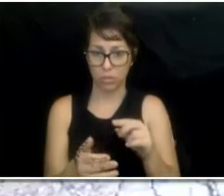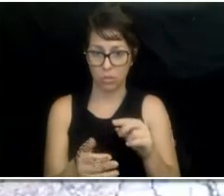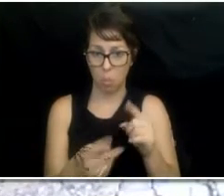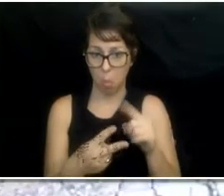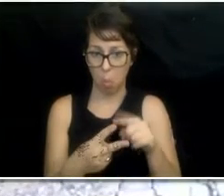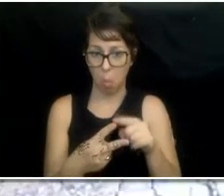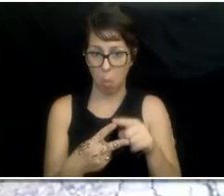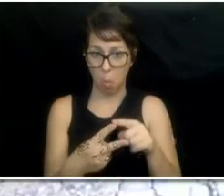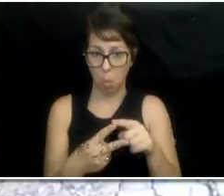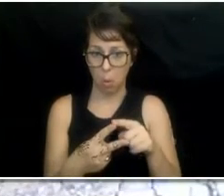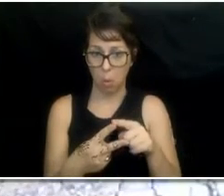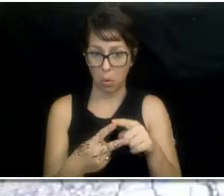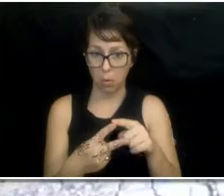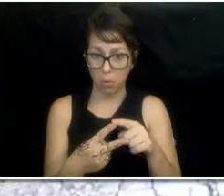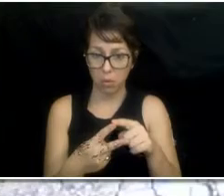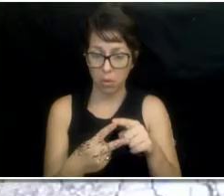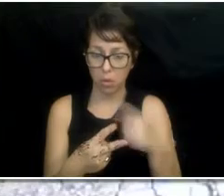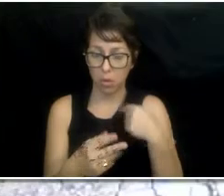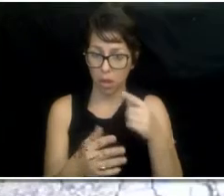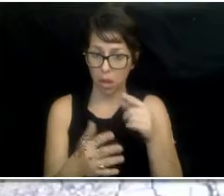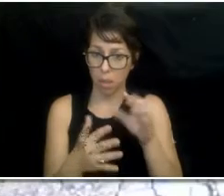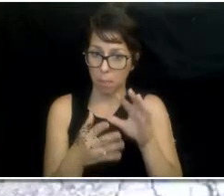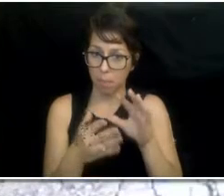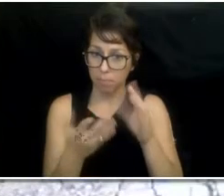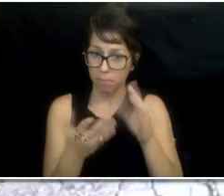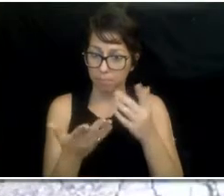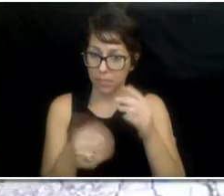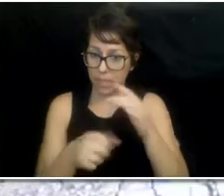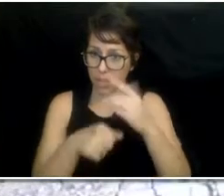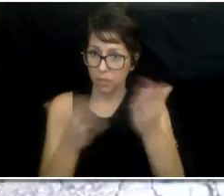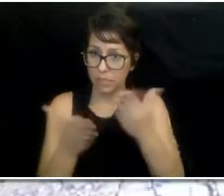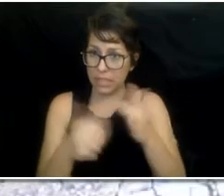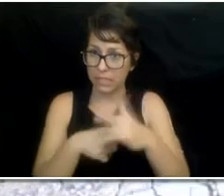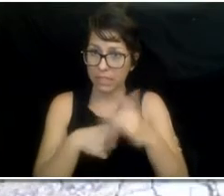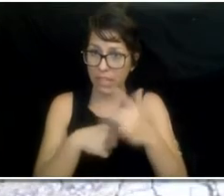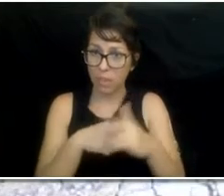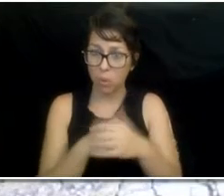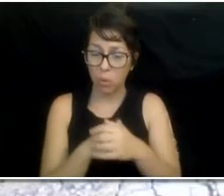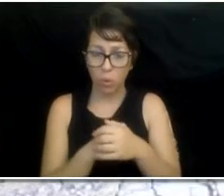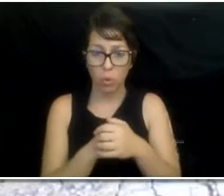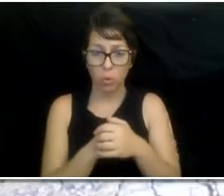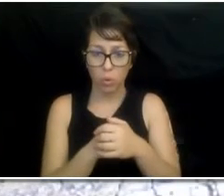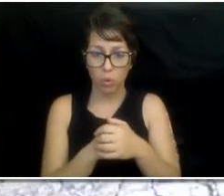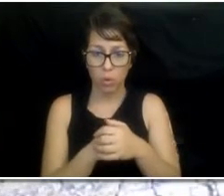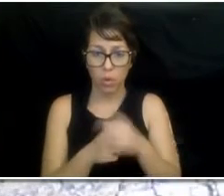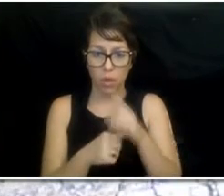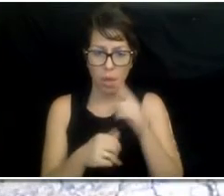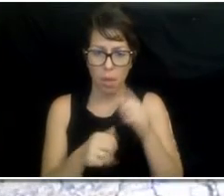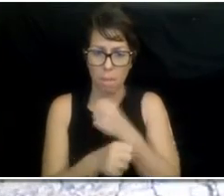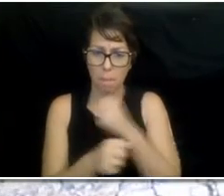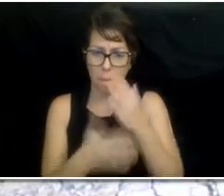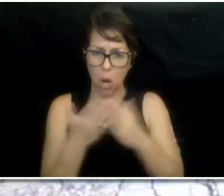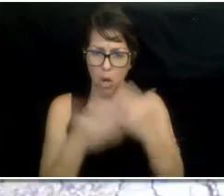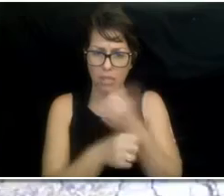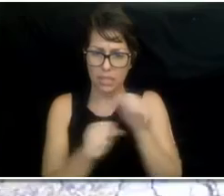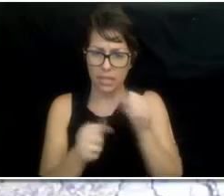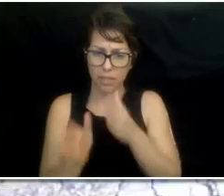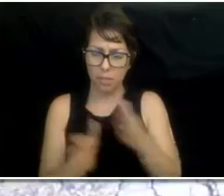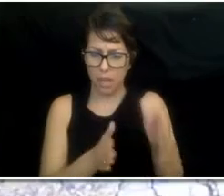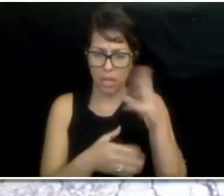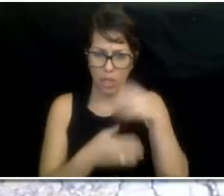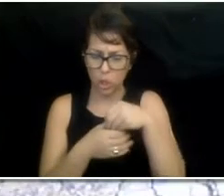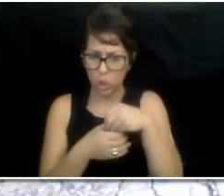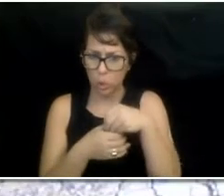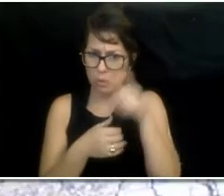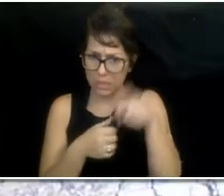the hotline to find that placement that you need in the burrow that's safe in the area that's safe it's really working with the Survivor